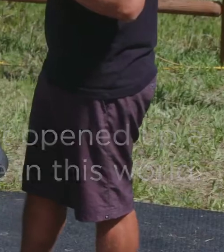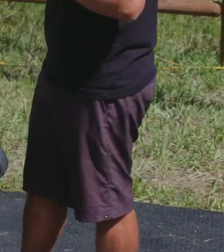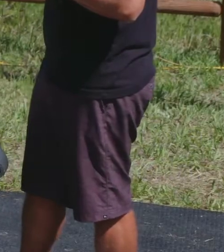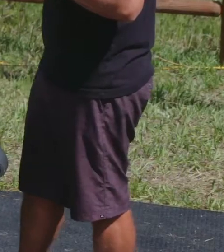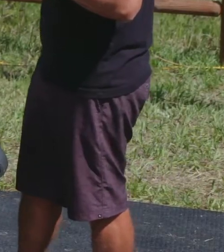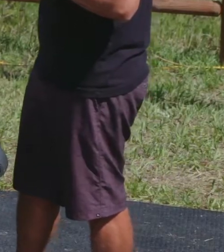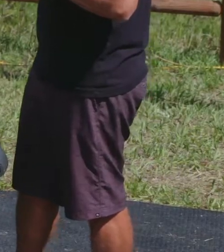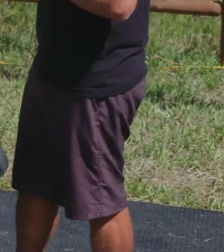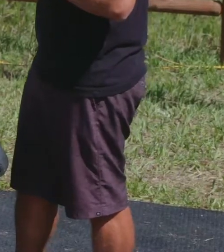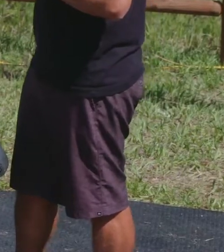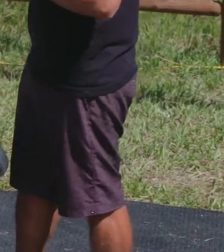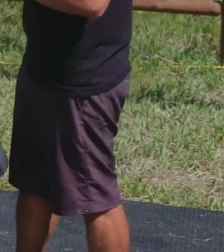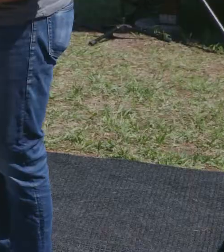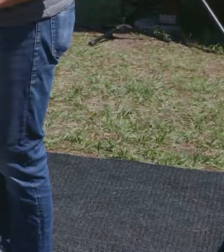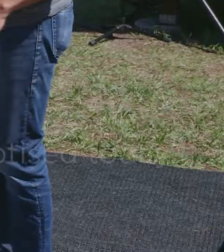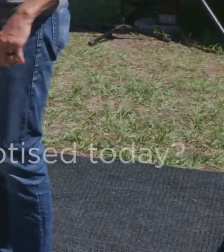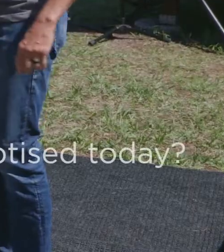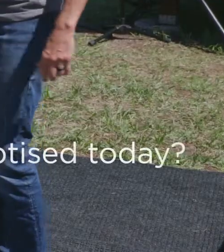world.